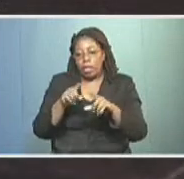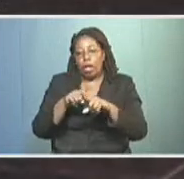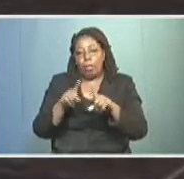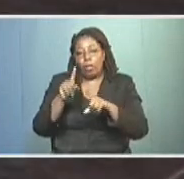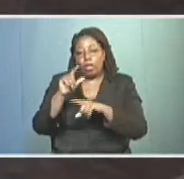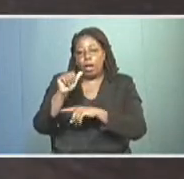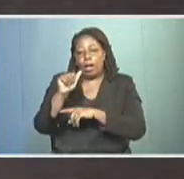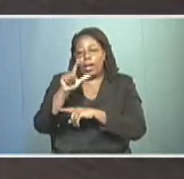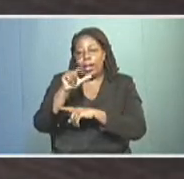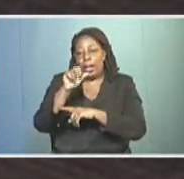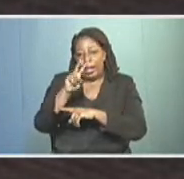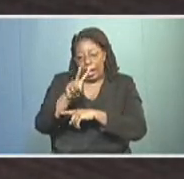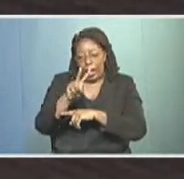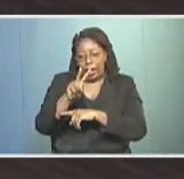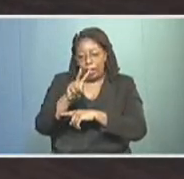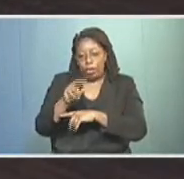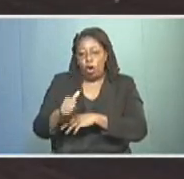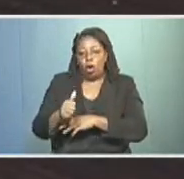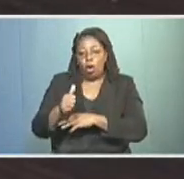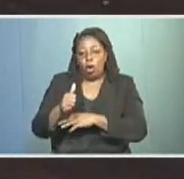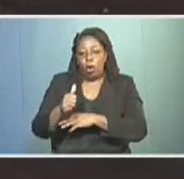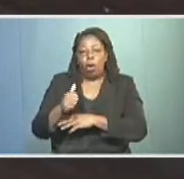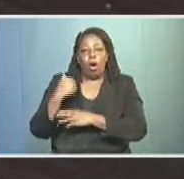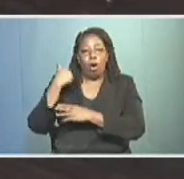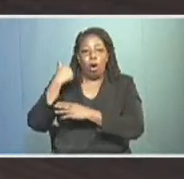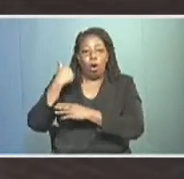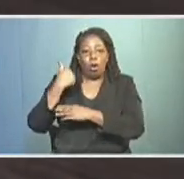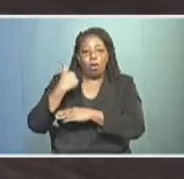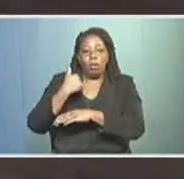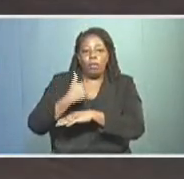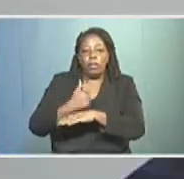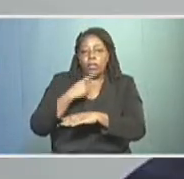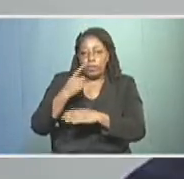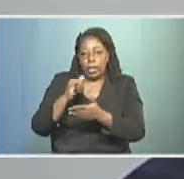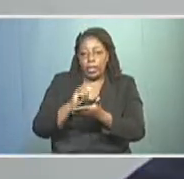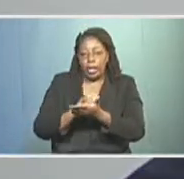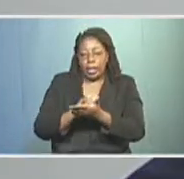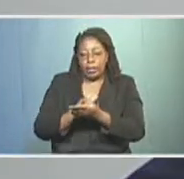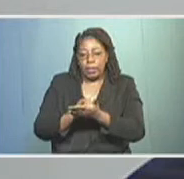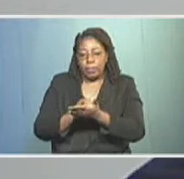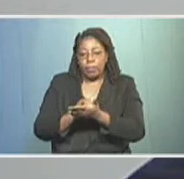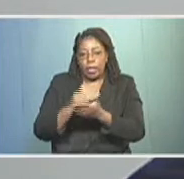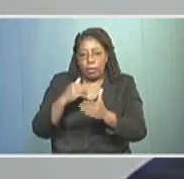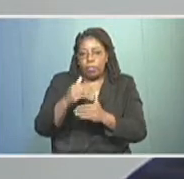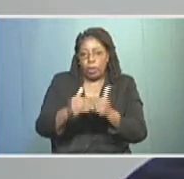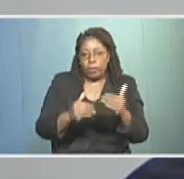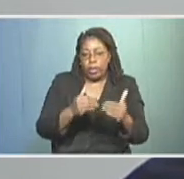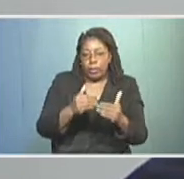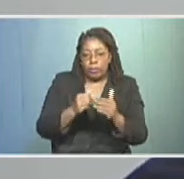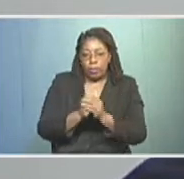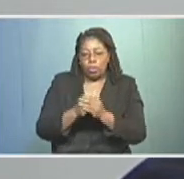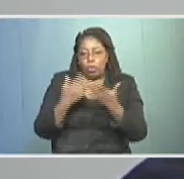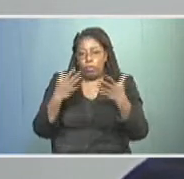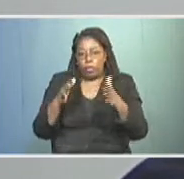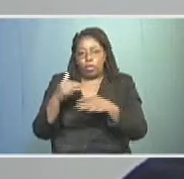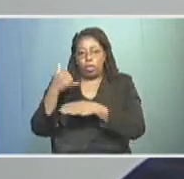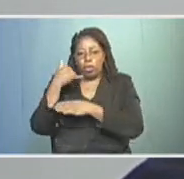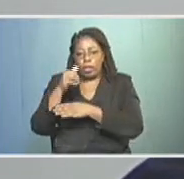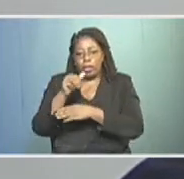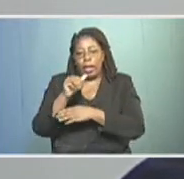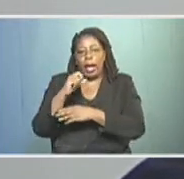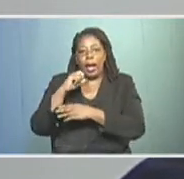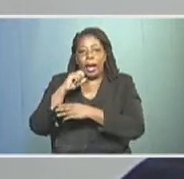officials are confident that progress is being made to deliver a functioning application. We're in contact with Apple, and they have a little